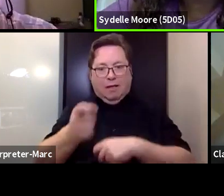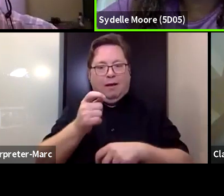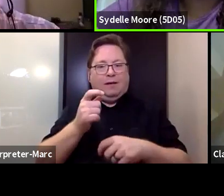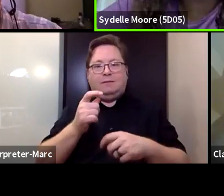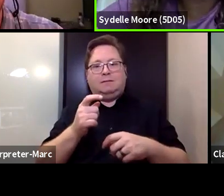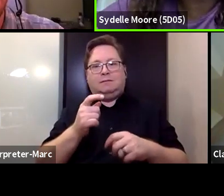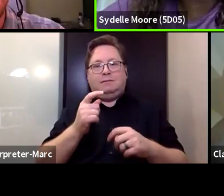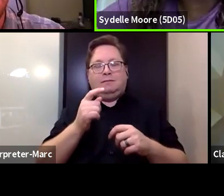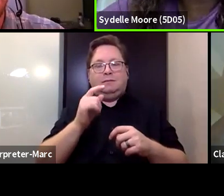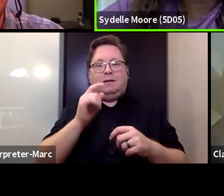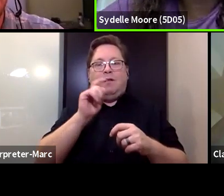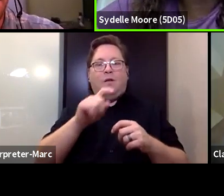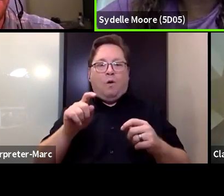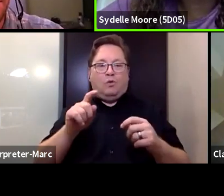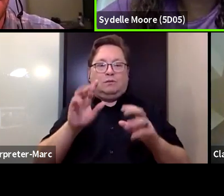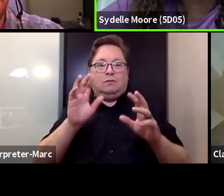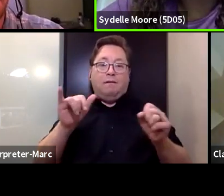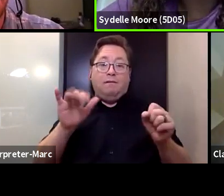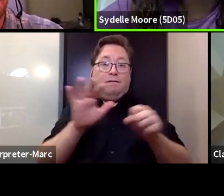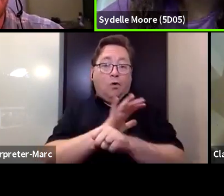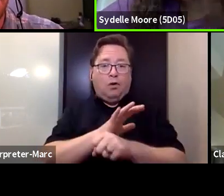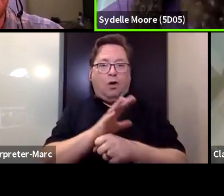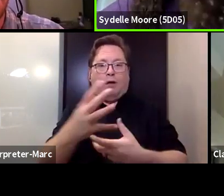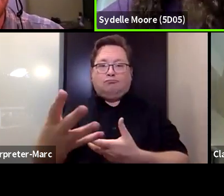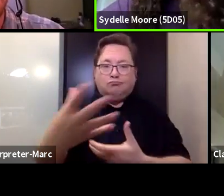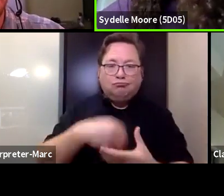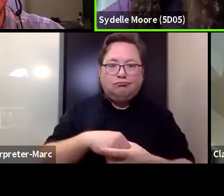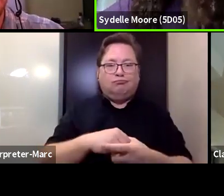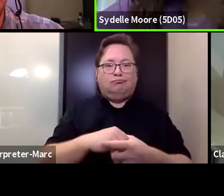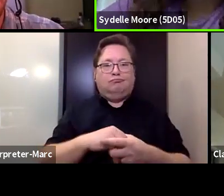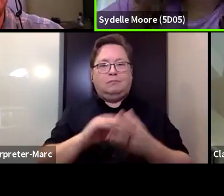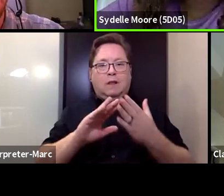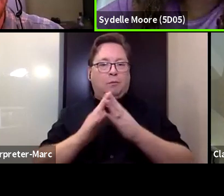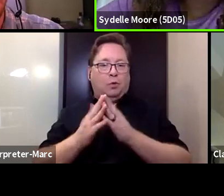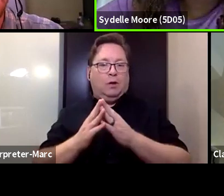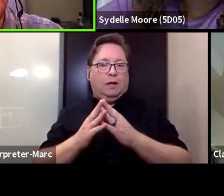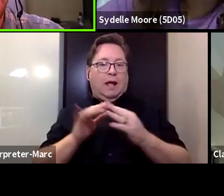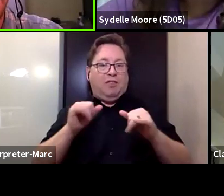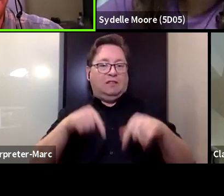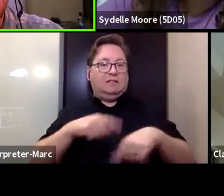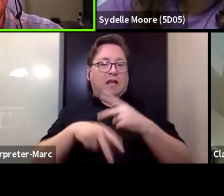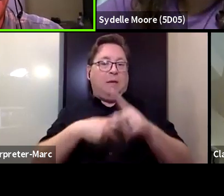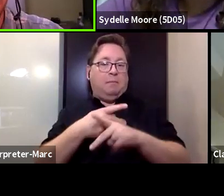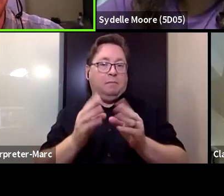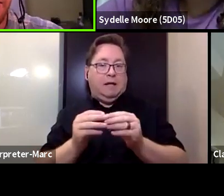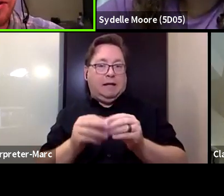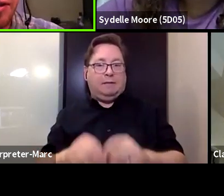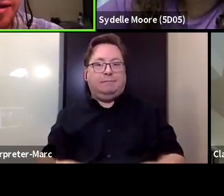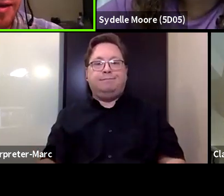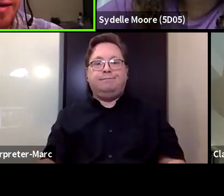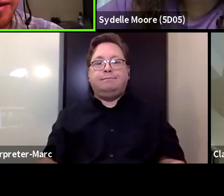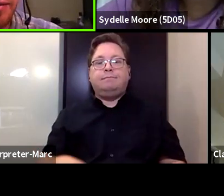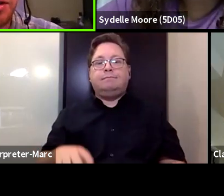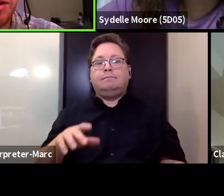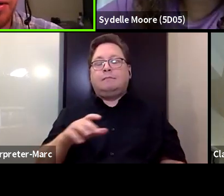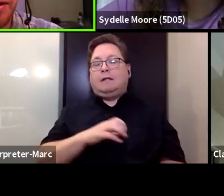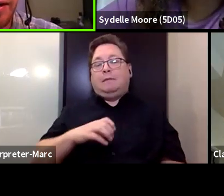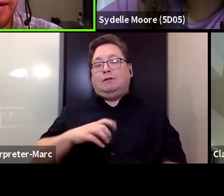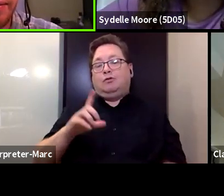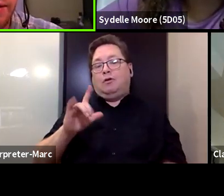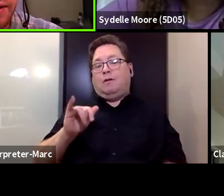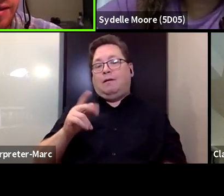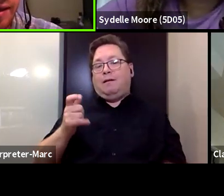the full on community engagement at meetings like this. I very much support what you're saying, Commissioner